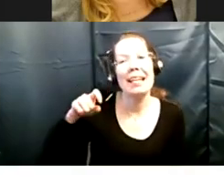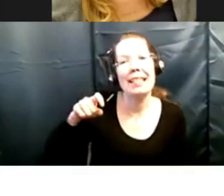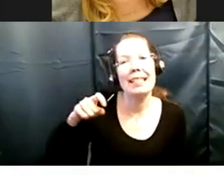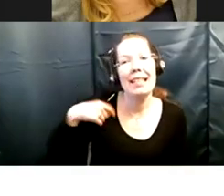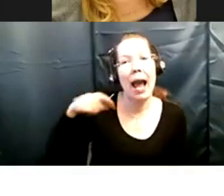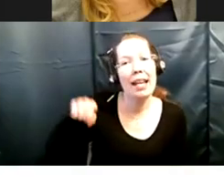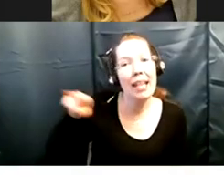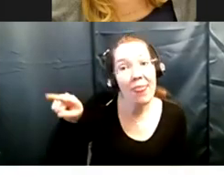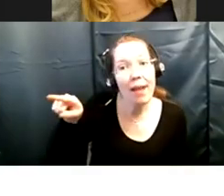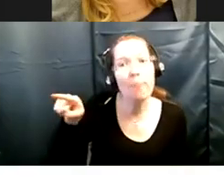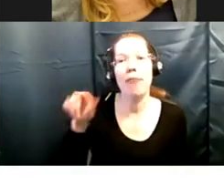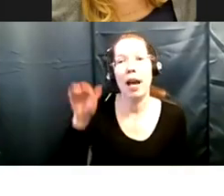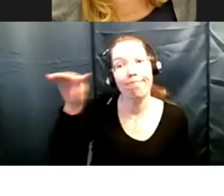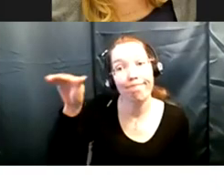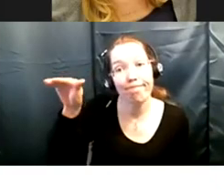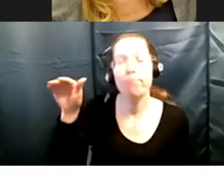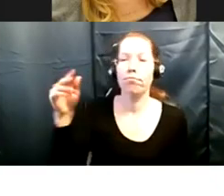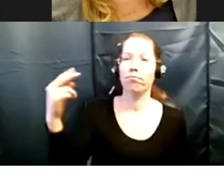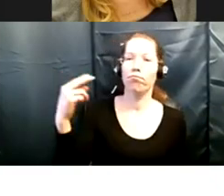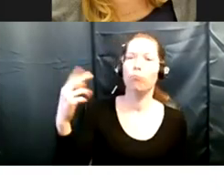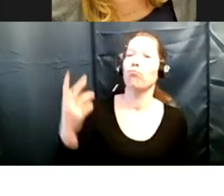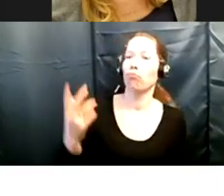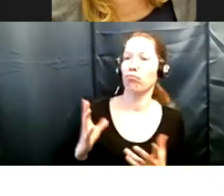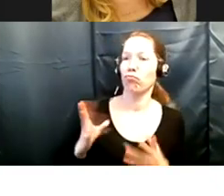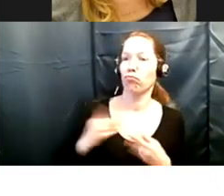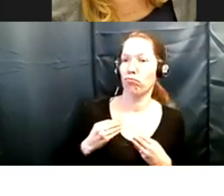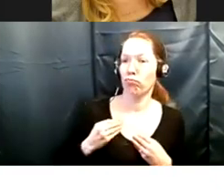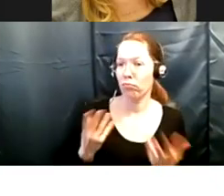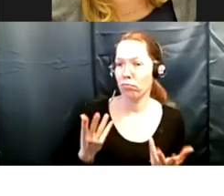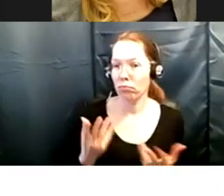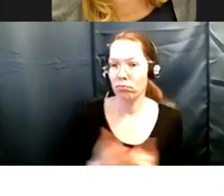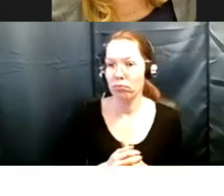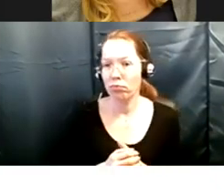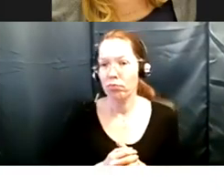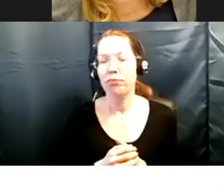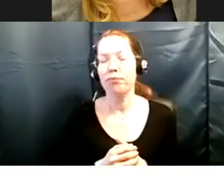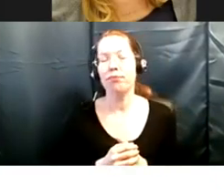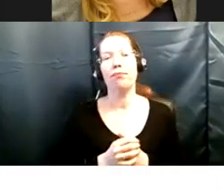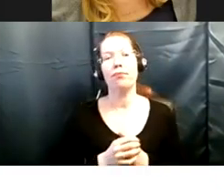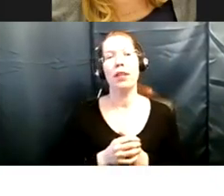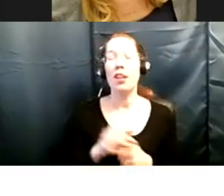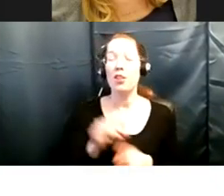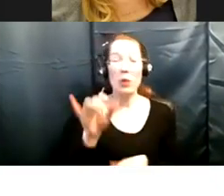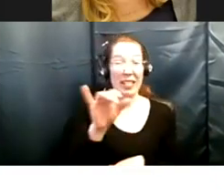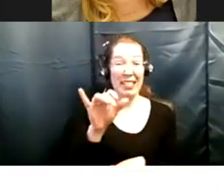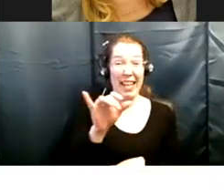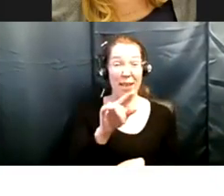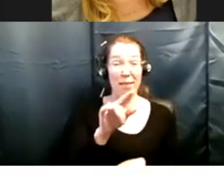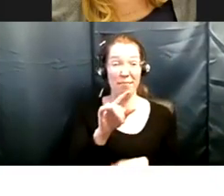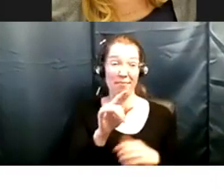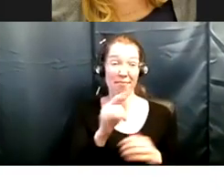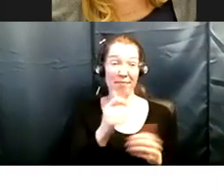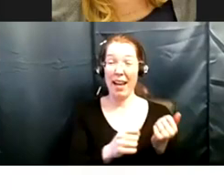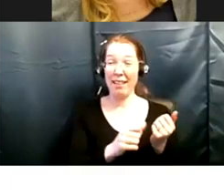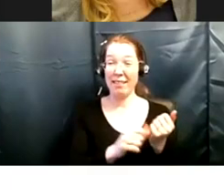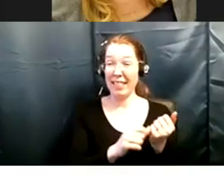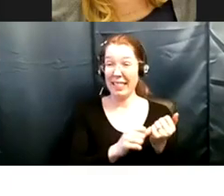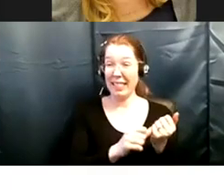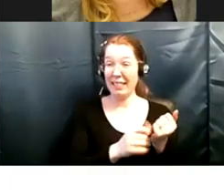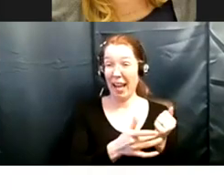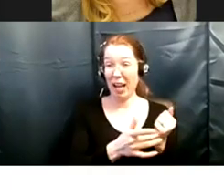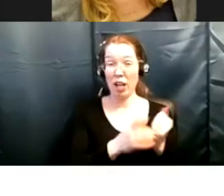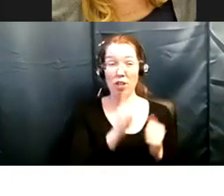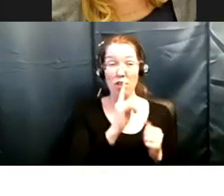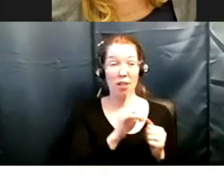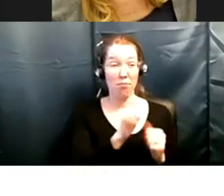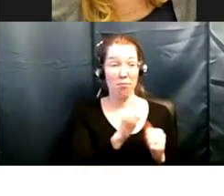great. All right. So unlike remote support or unlike assistive technology, which can stand on its own and